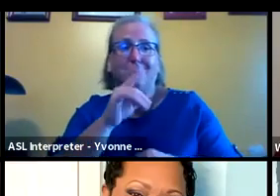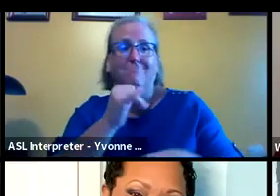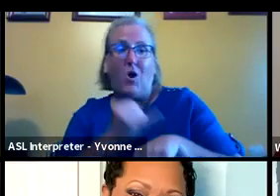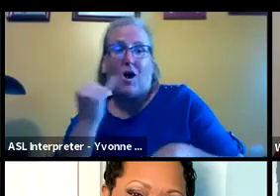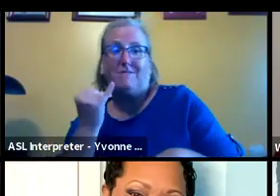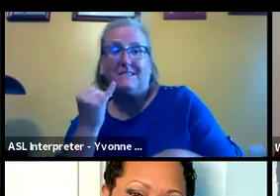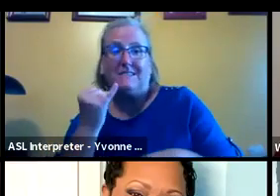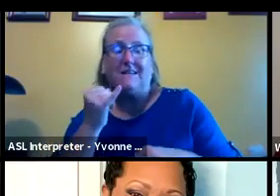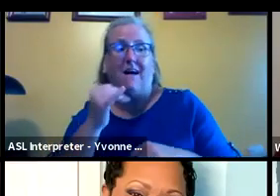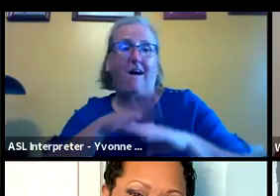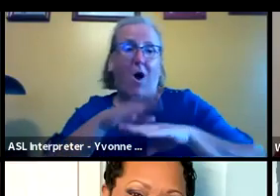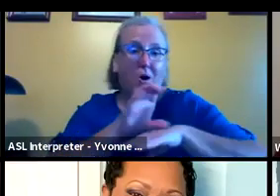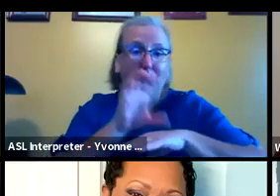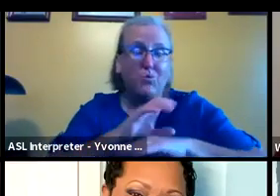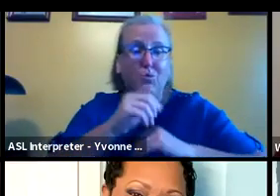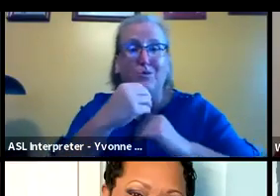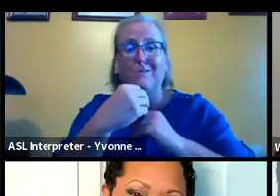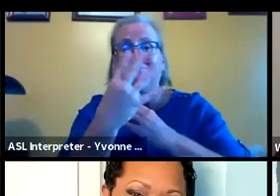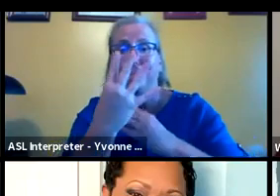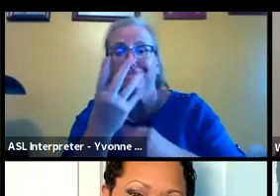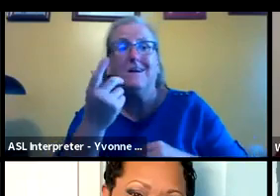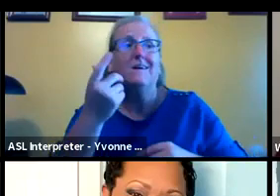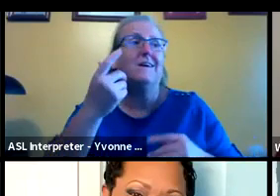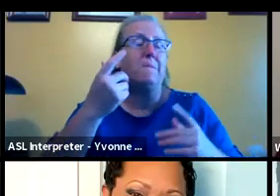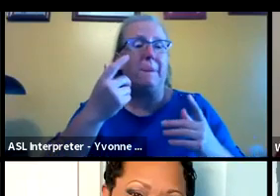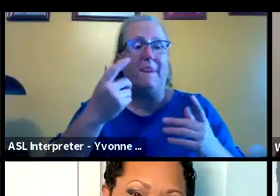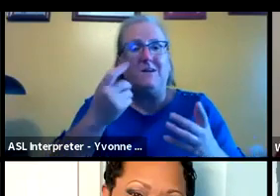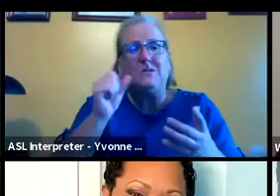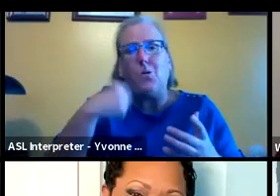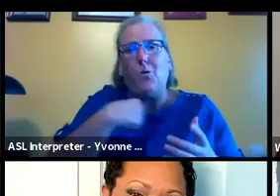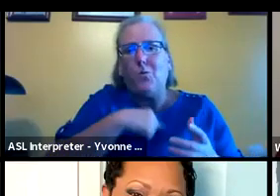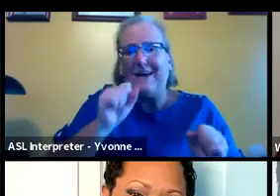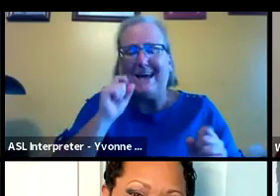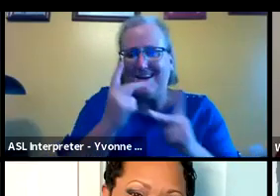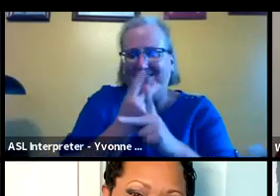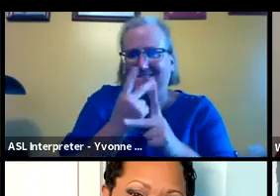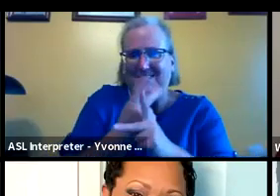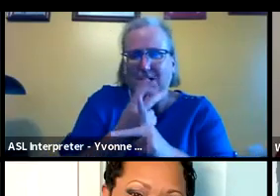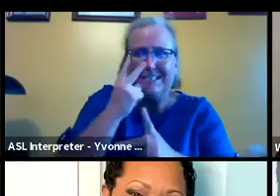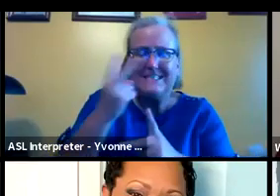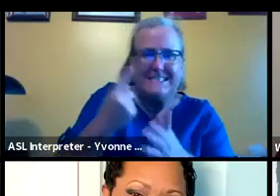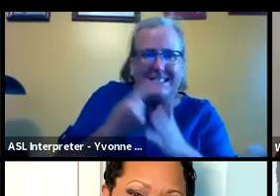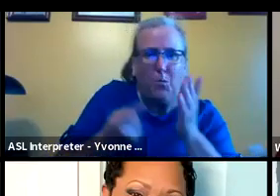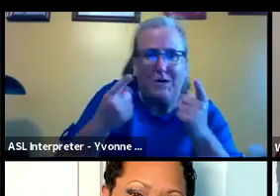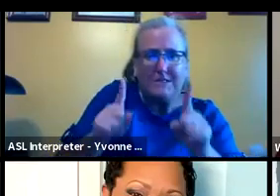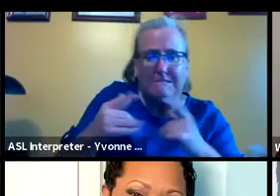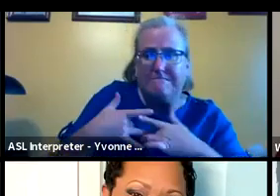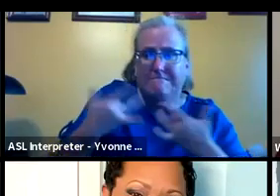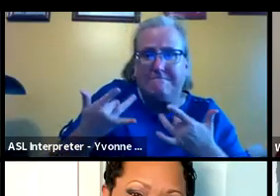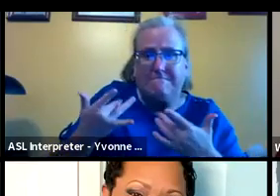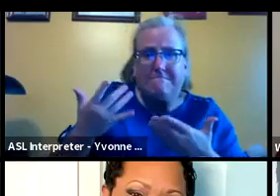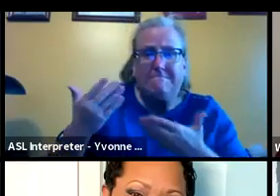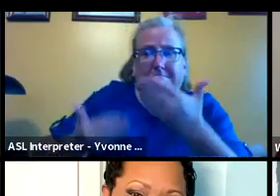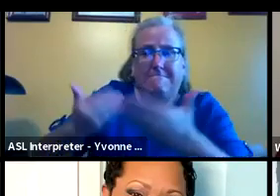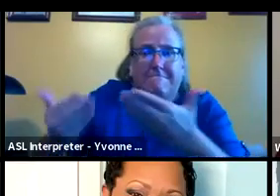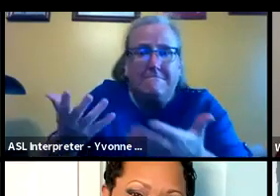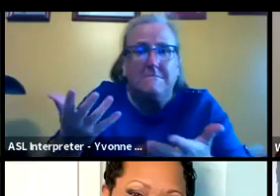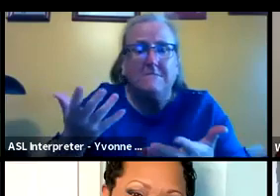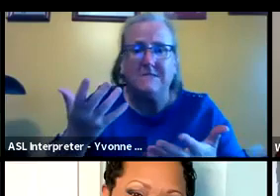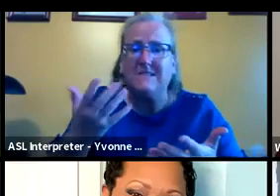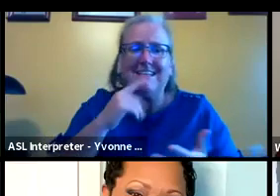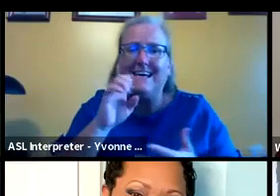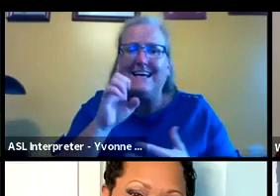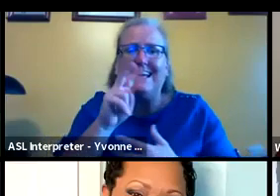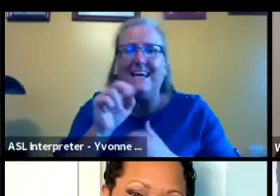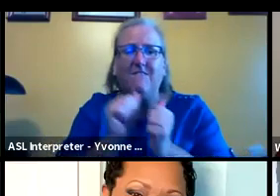on what effects that's going to have and the potential for community spread that we would have if we returned even in a hybrid